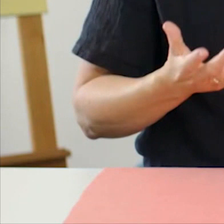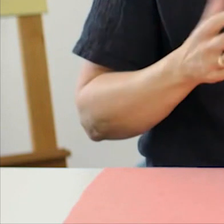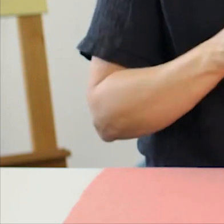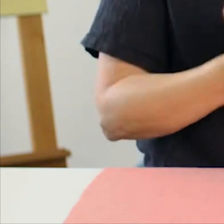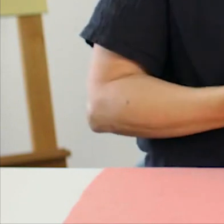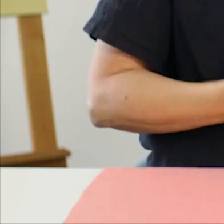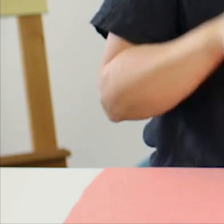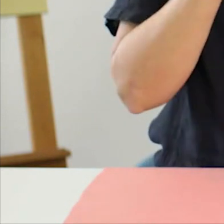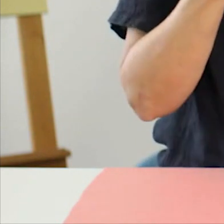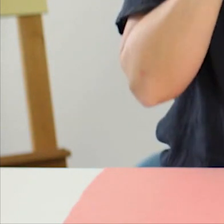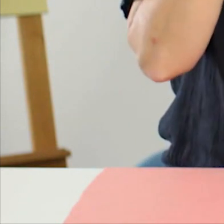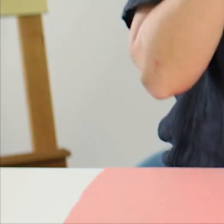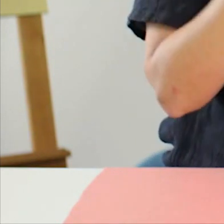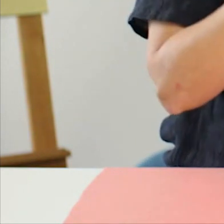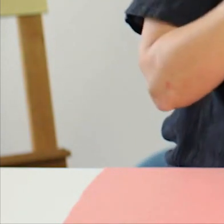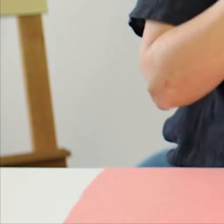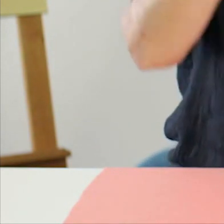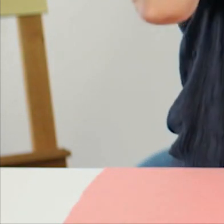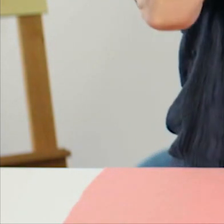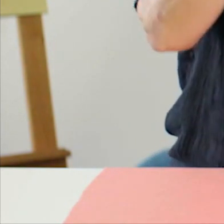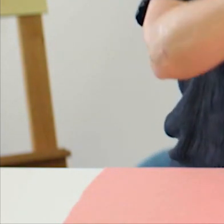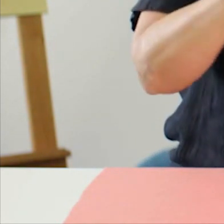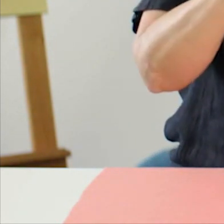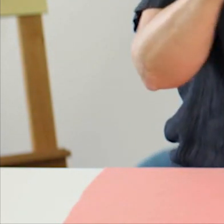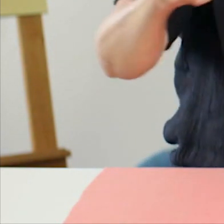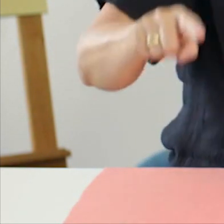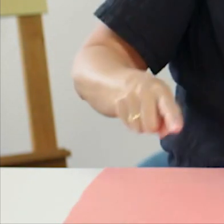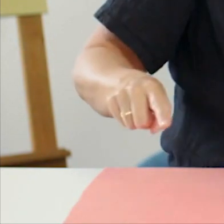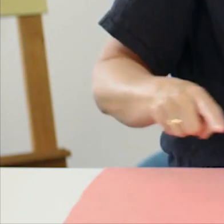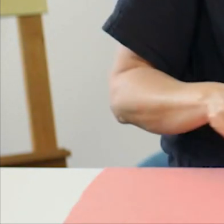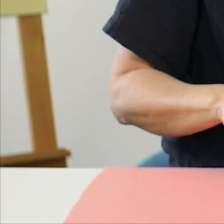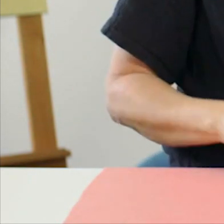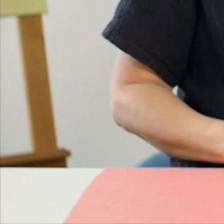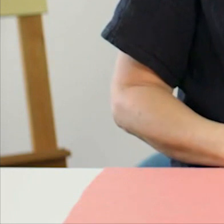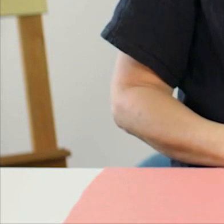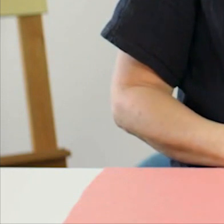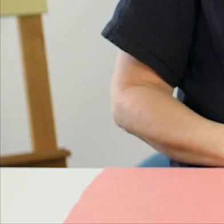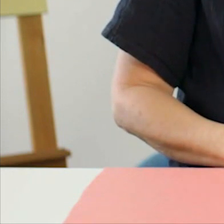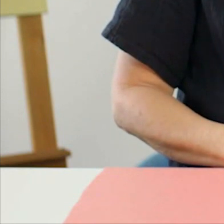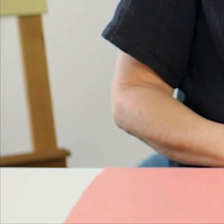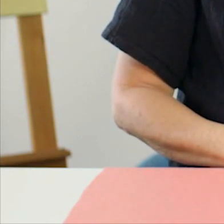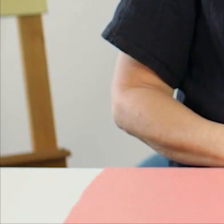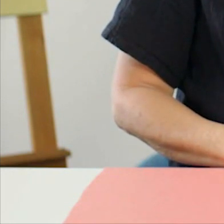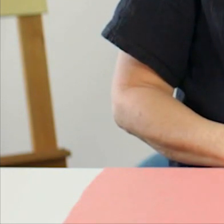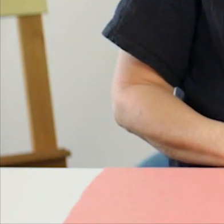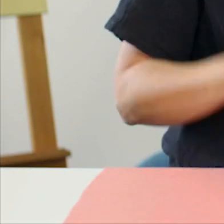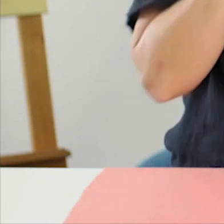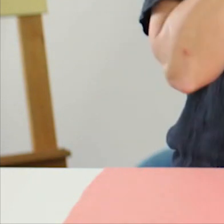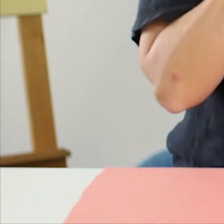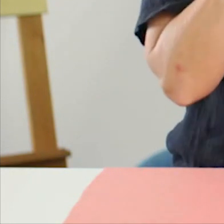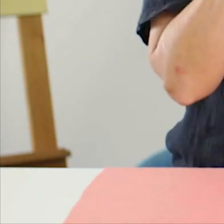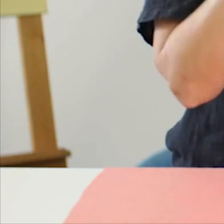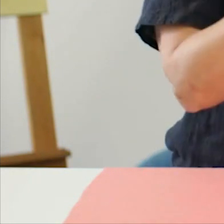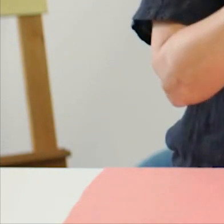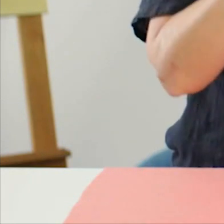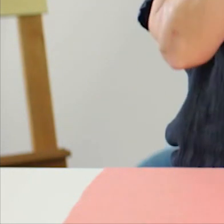a summary square. To make a summary square, you need to take a piece of square paper